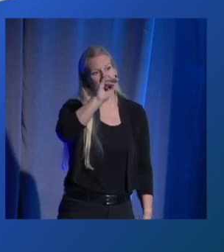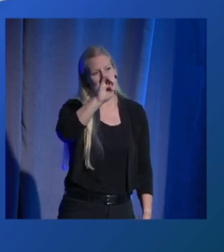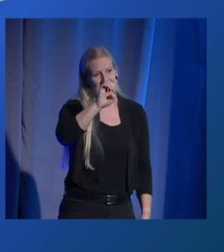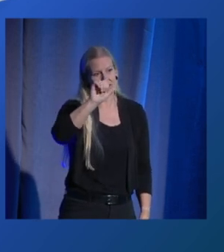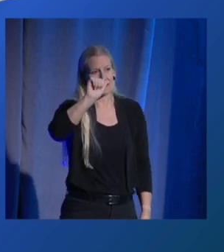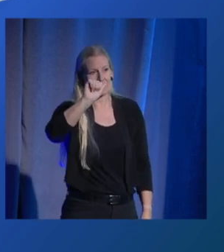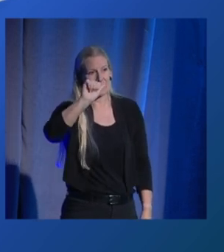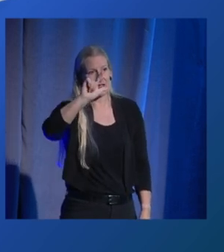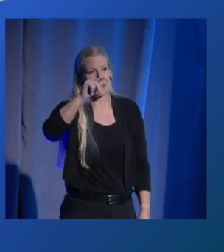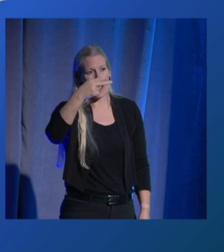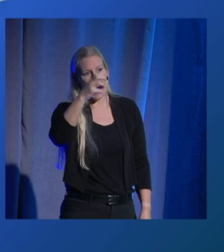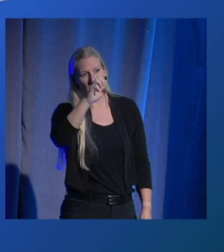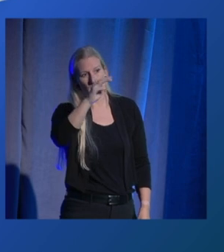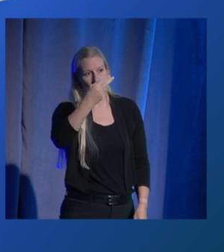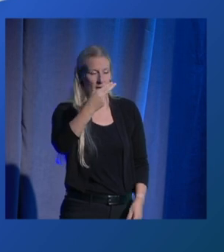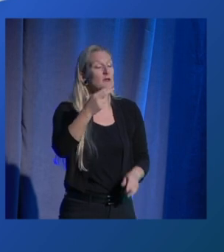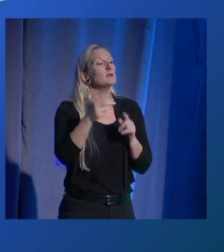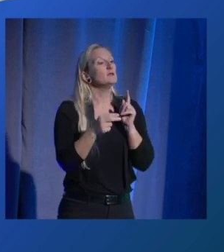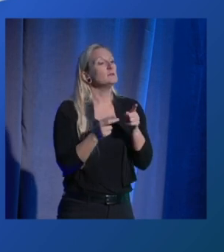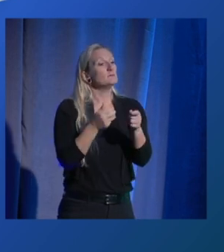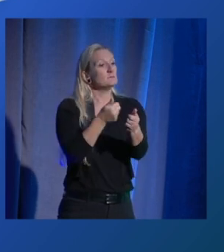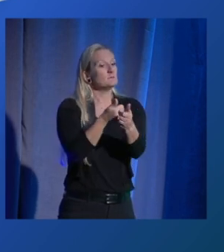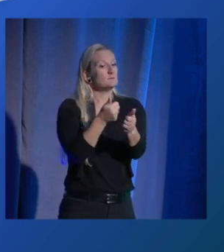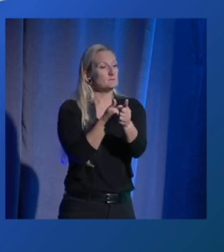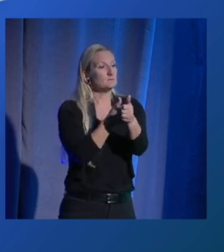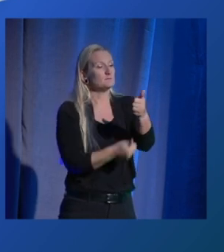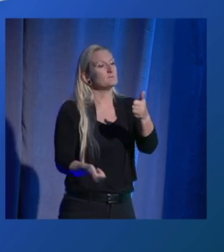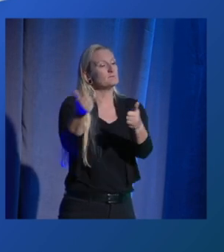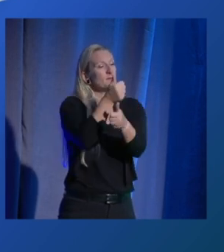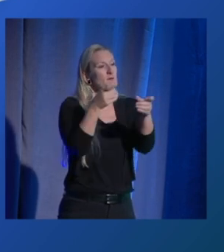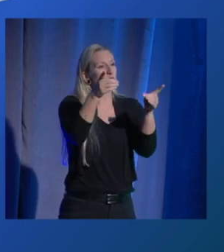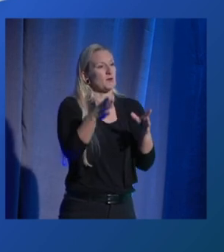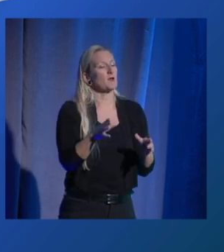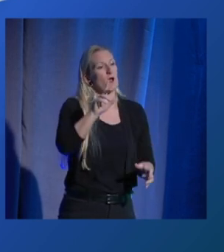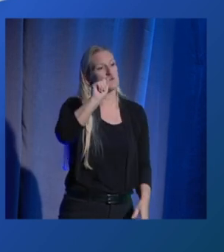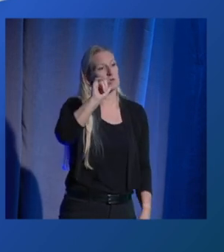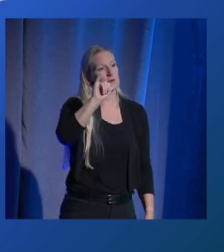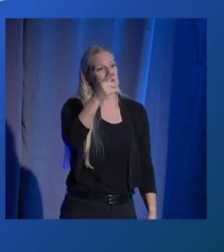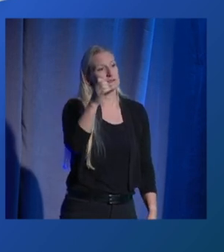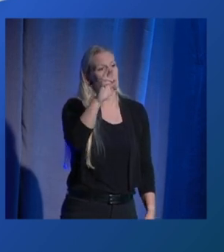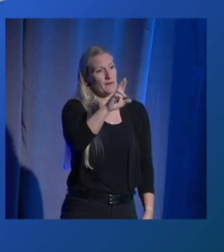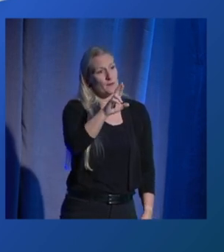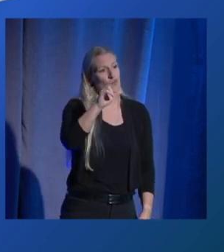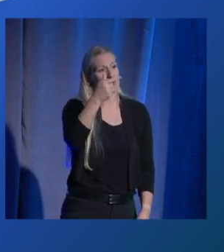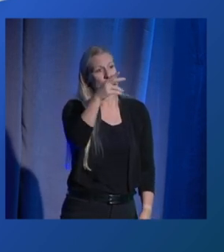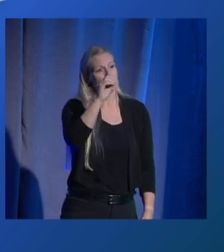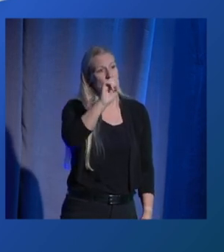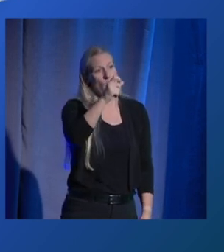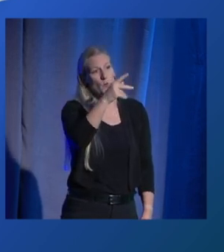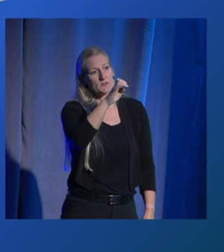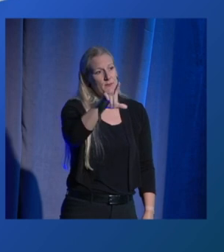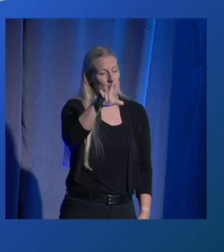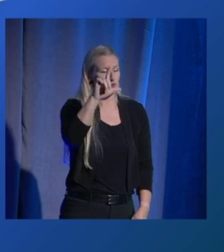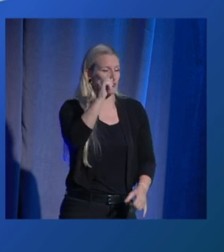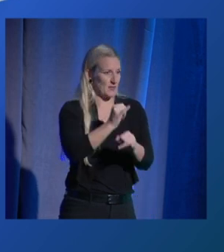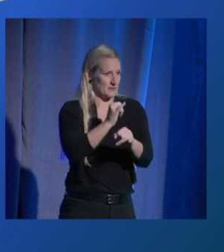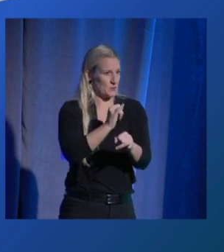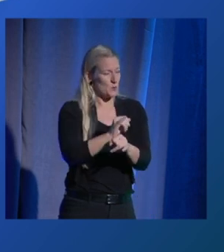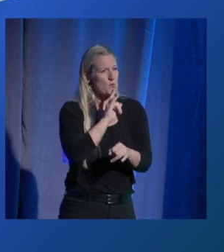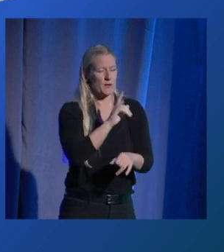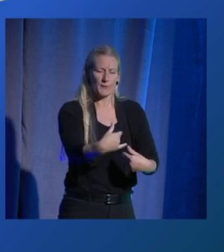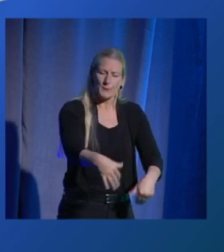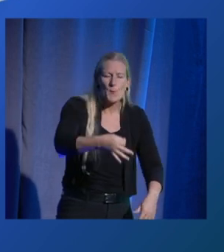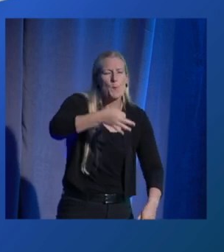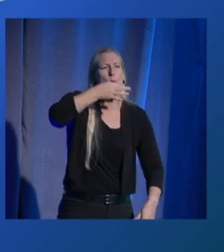Alam is the inaugural executive director of the Taylor geospacial Institute she is a world-renowned geospatial